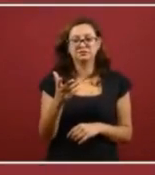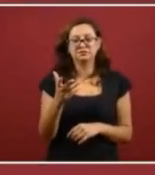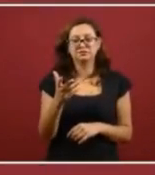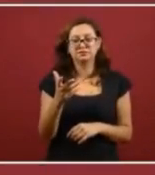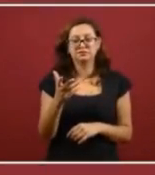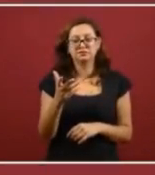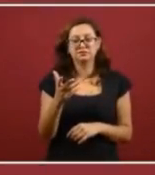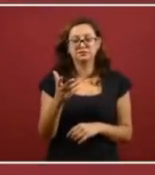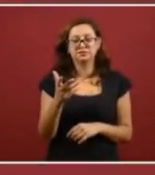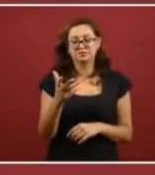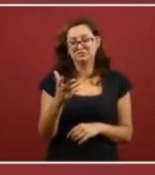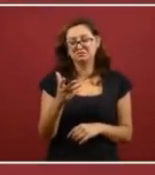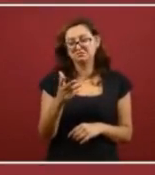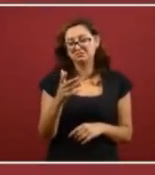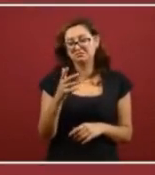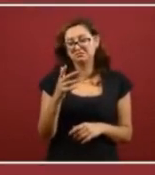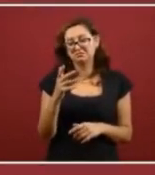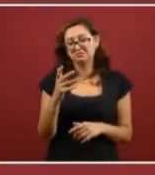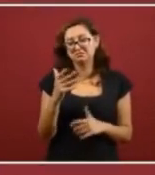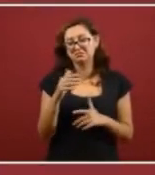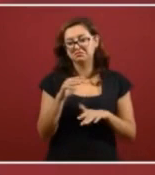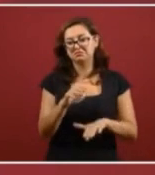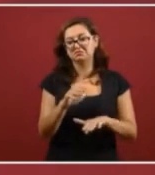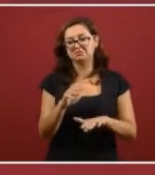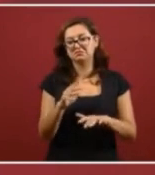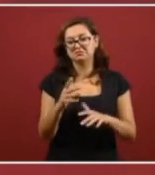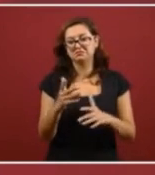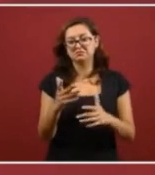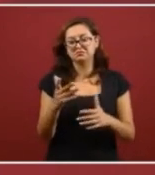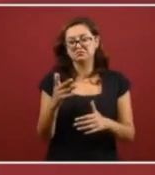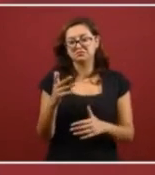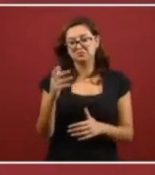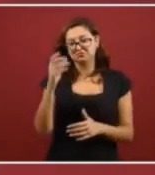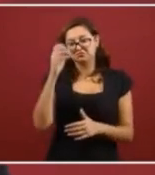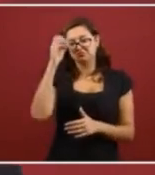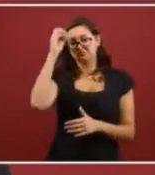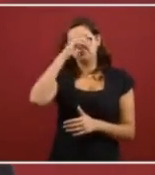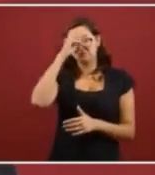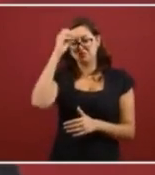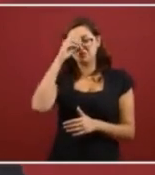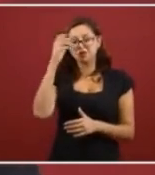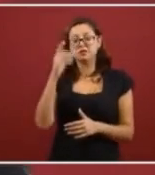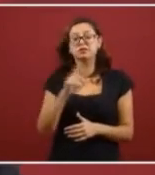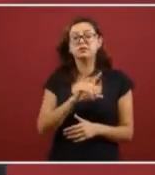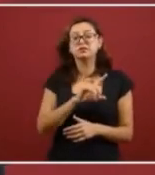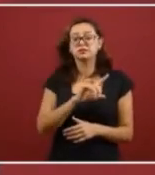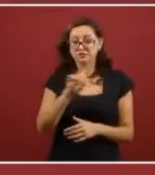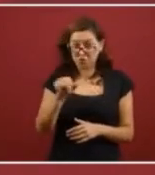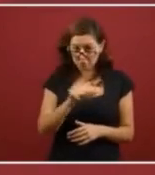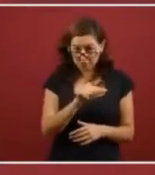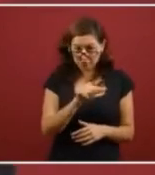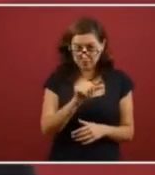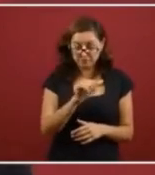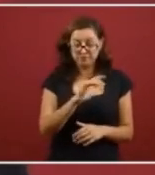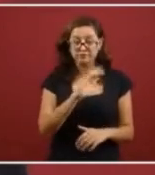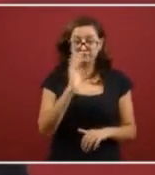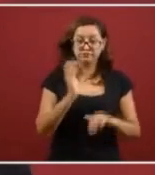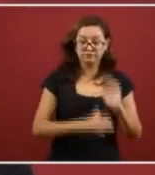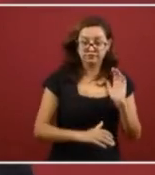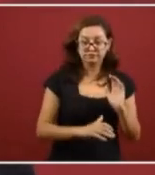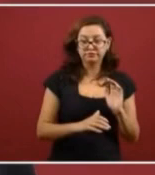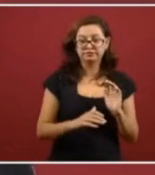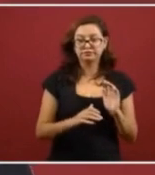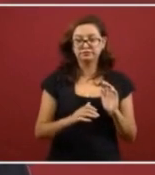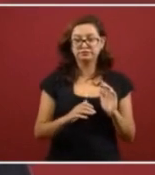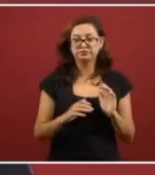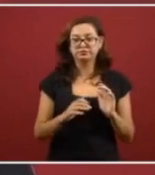sí, saber that you might have questions that opinión. You want to know the answers to. Y luego, and then ya, after that, vamos we'll deal